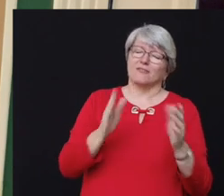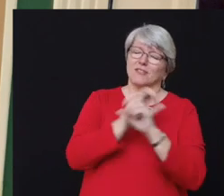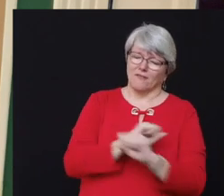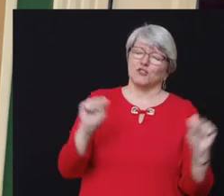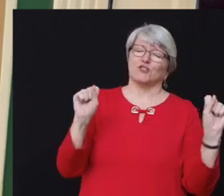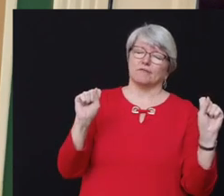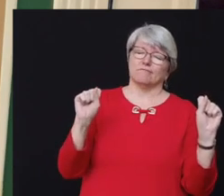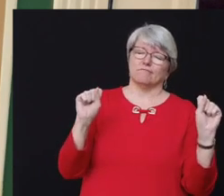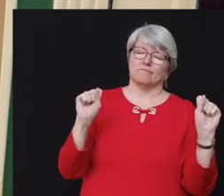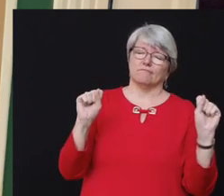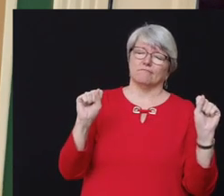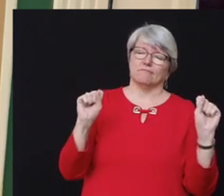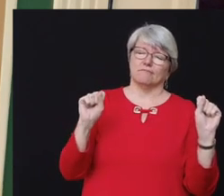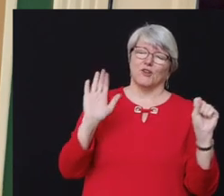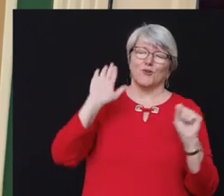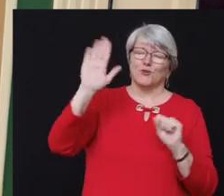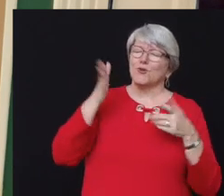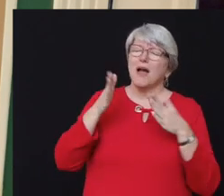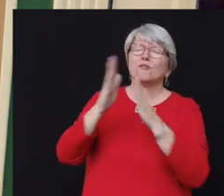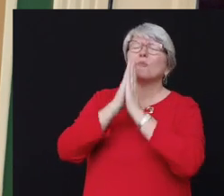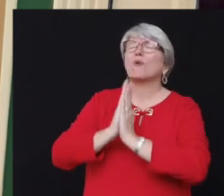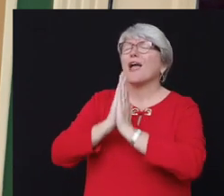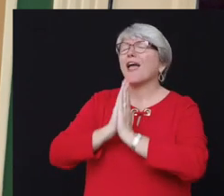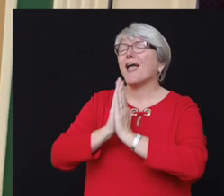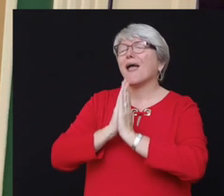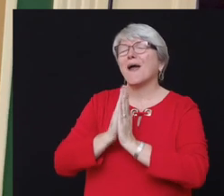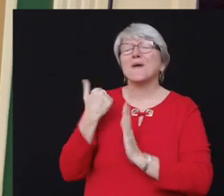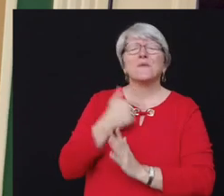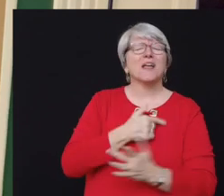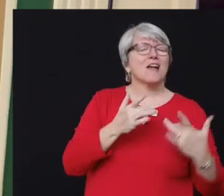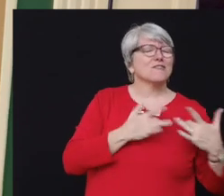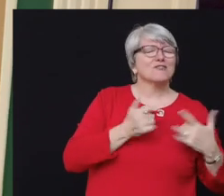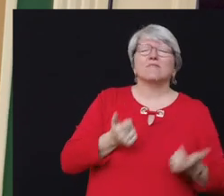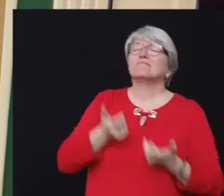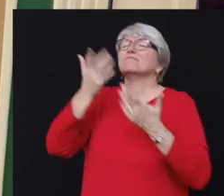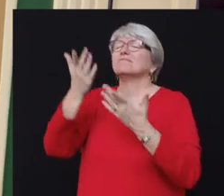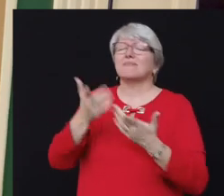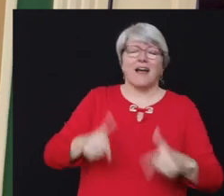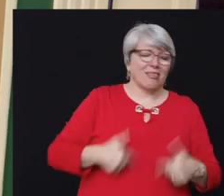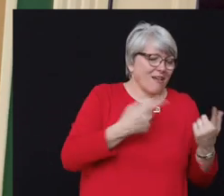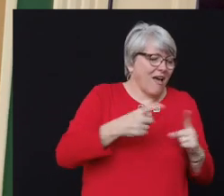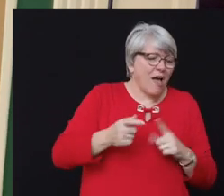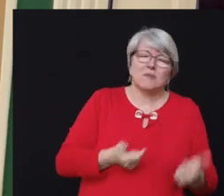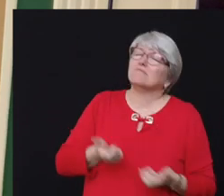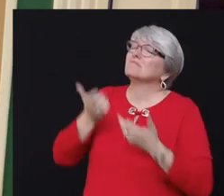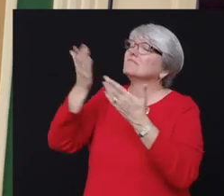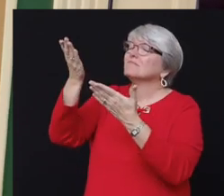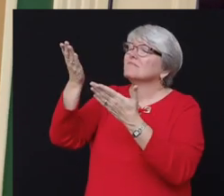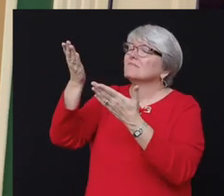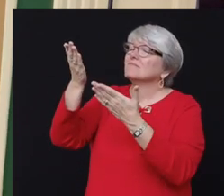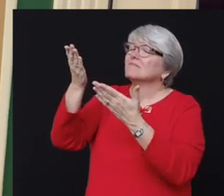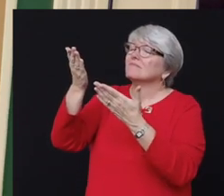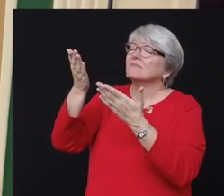salvation and your avenue of prayer in which we can bring life's events before you.